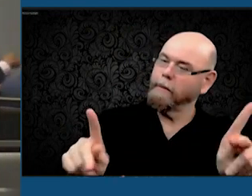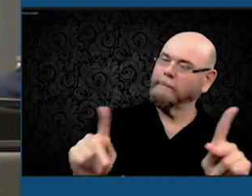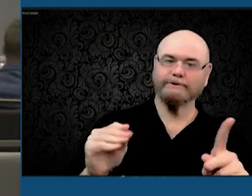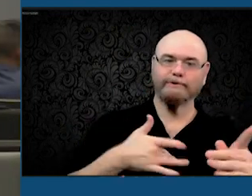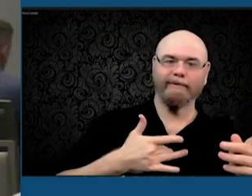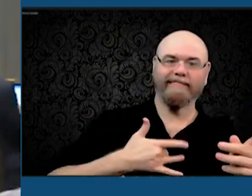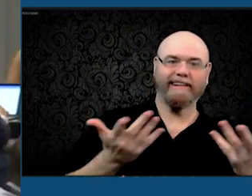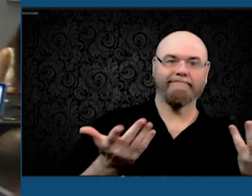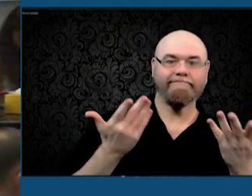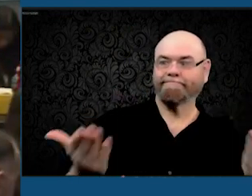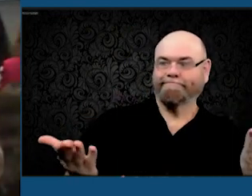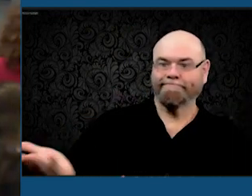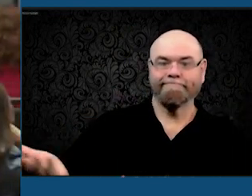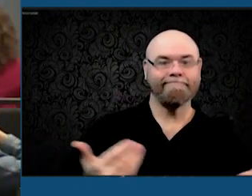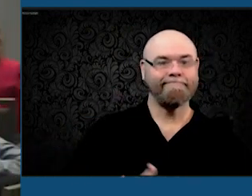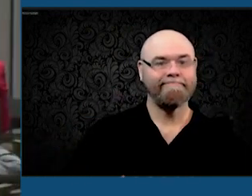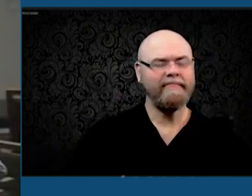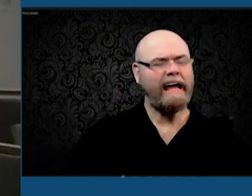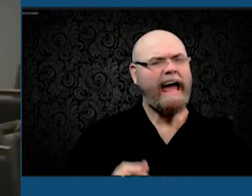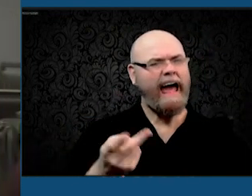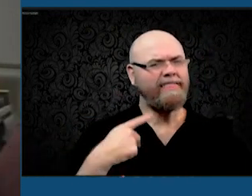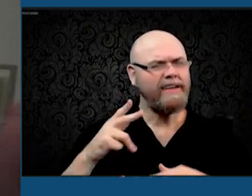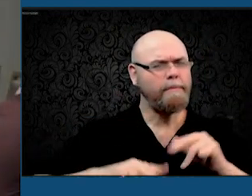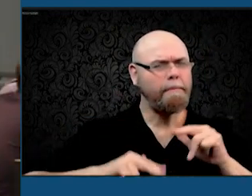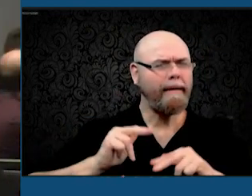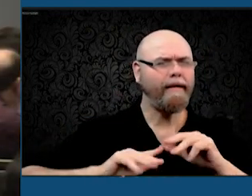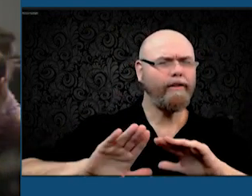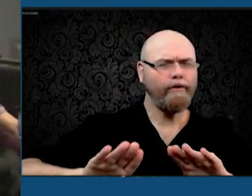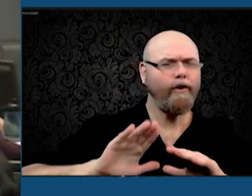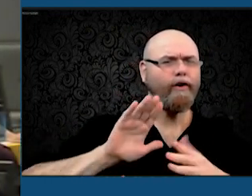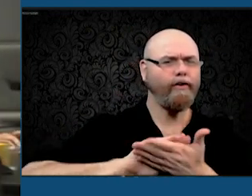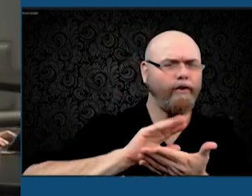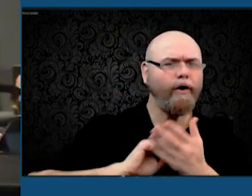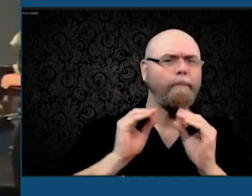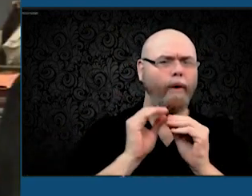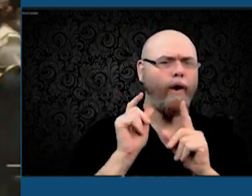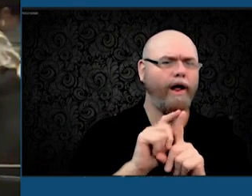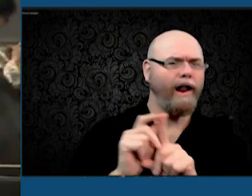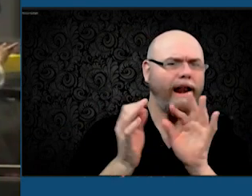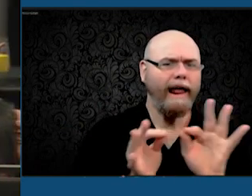Then we got to build those language skills. We got to be self-aware. We got to know how we're feeling.